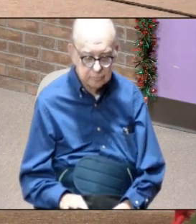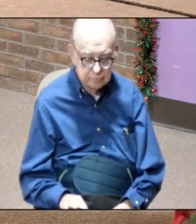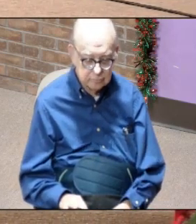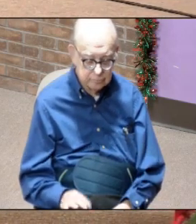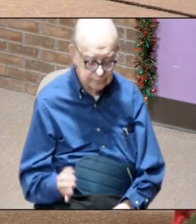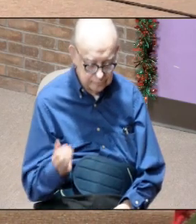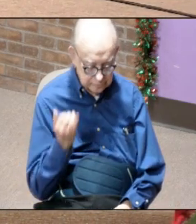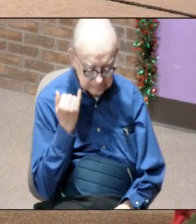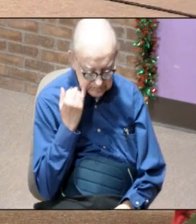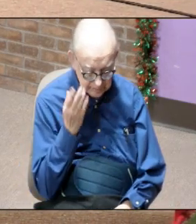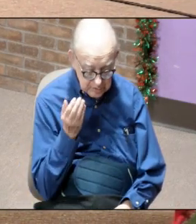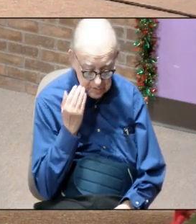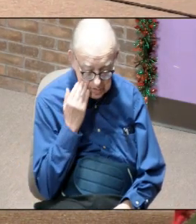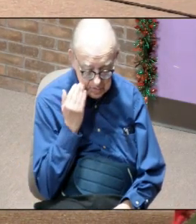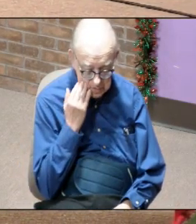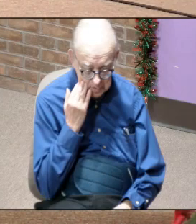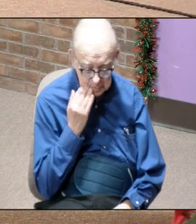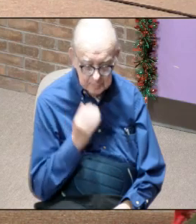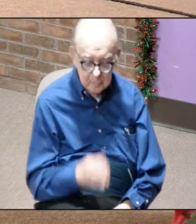If you knew,